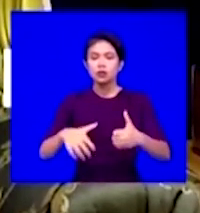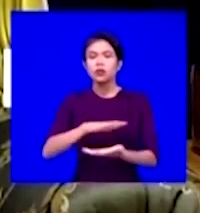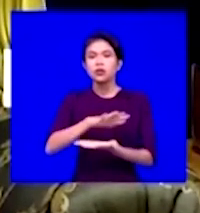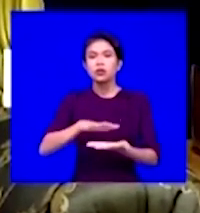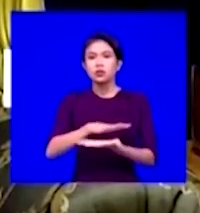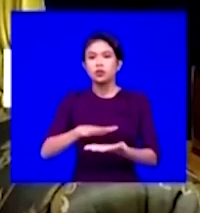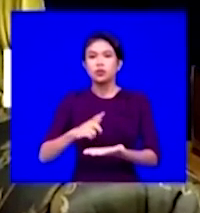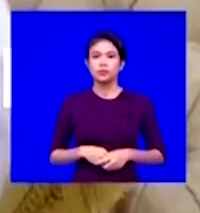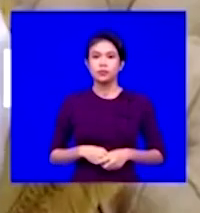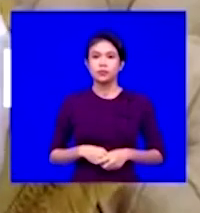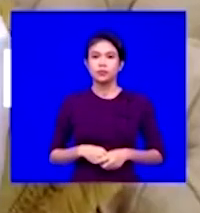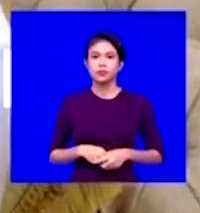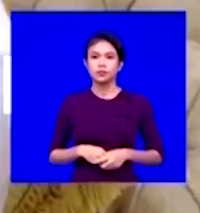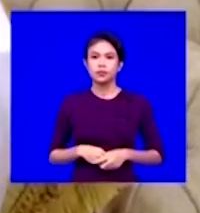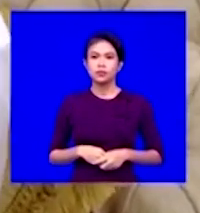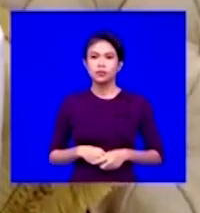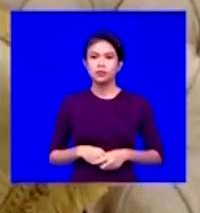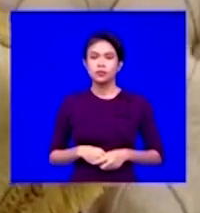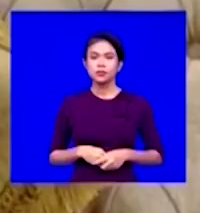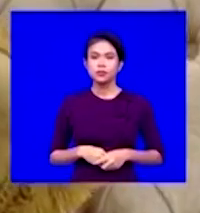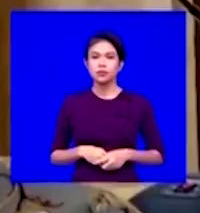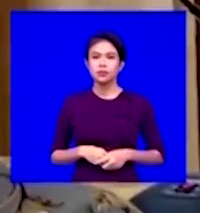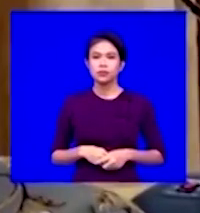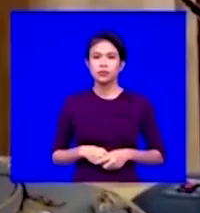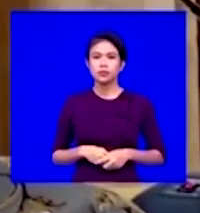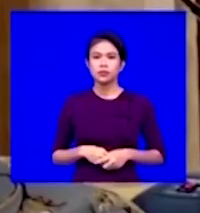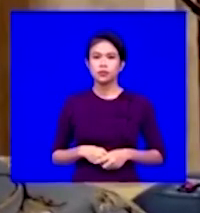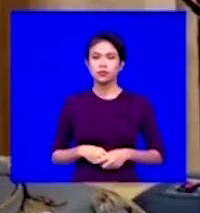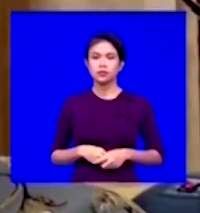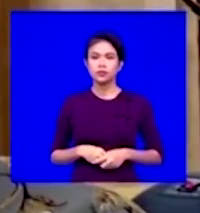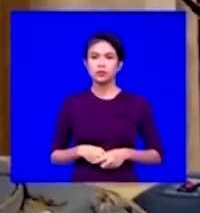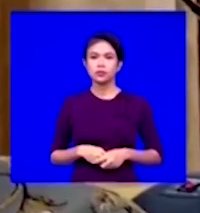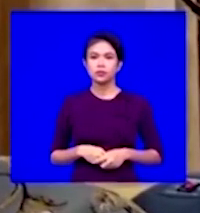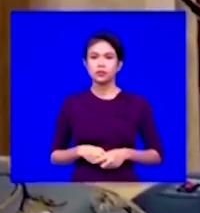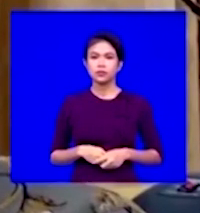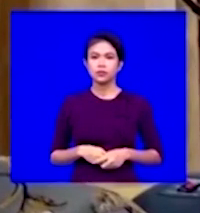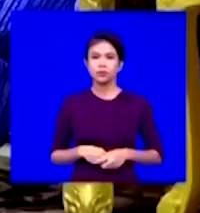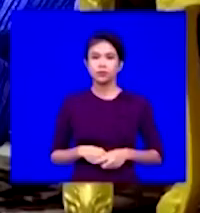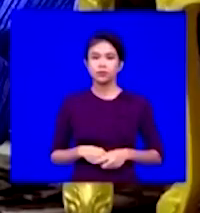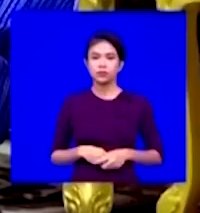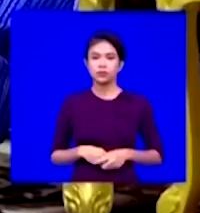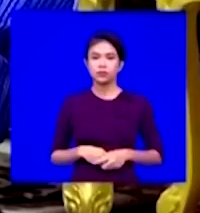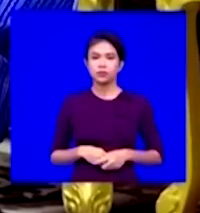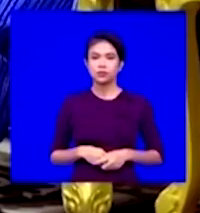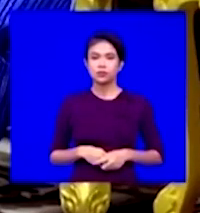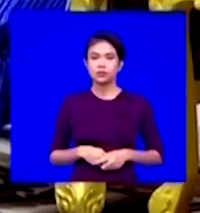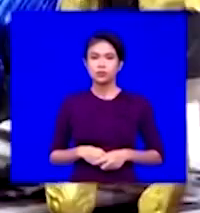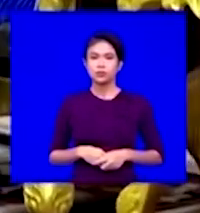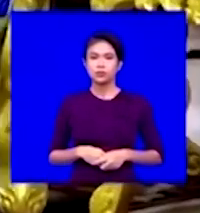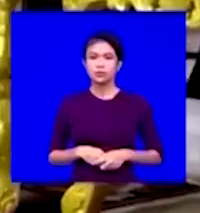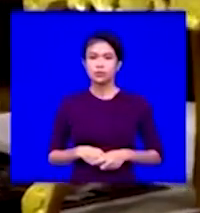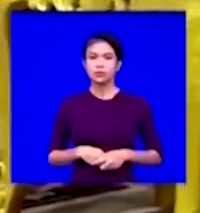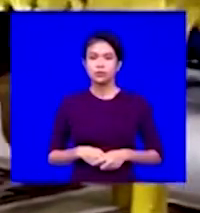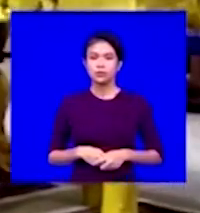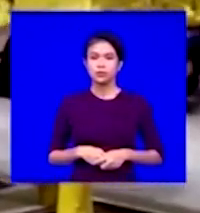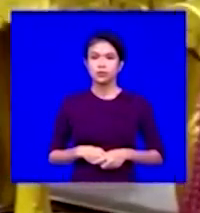external pressure. Members of the ASEAN have heaped condemnation on Myanmar's junta, which they say has failed to make concrete progress on a peace